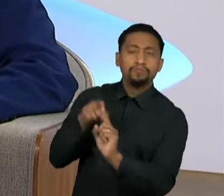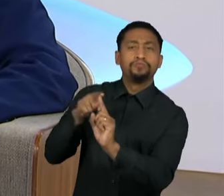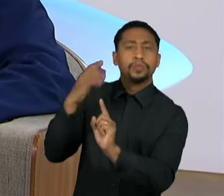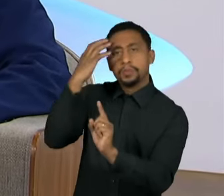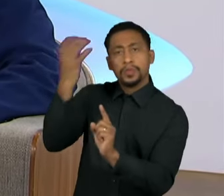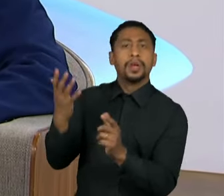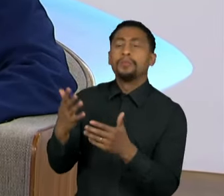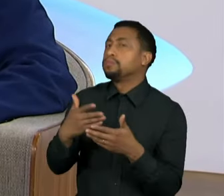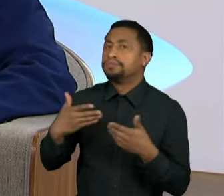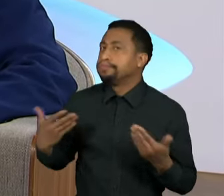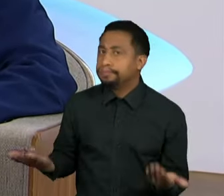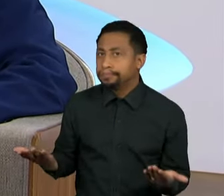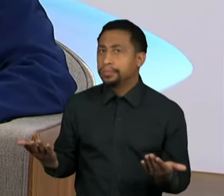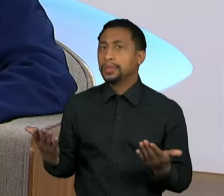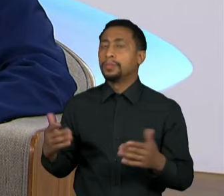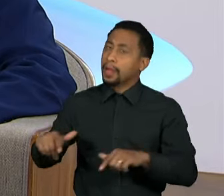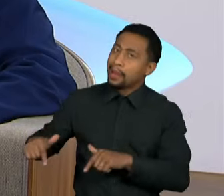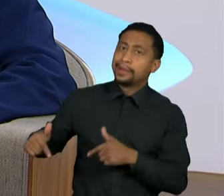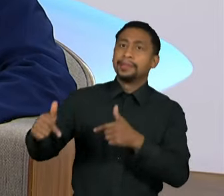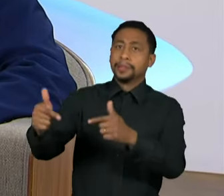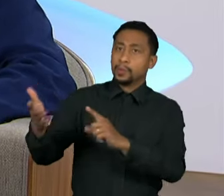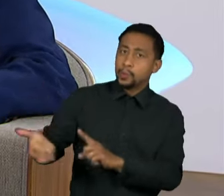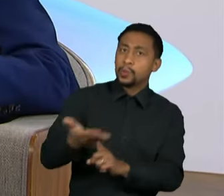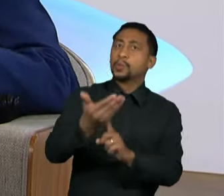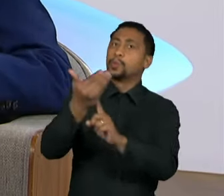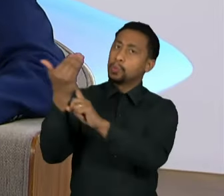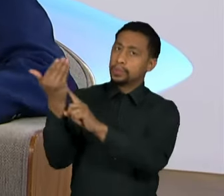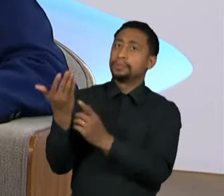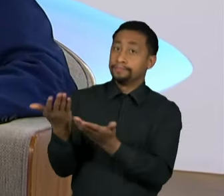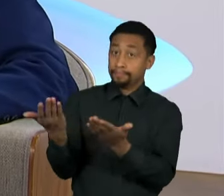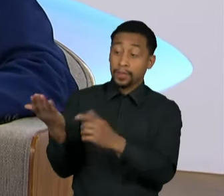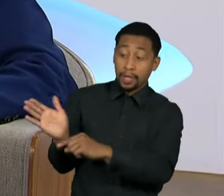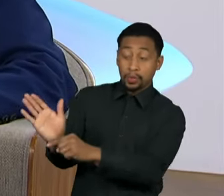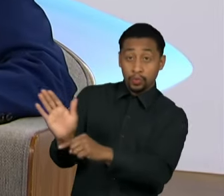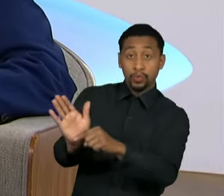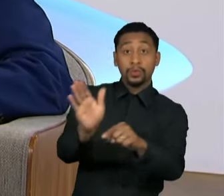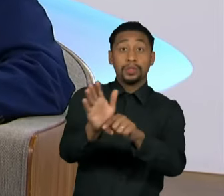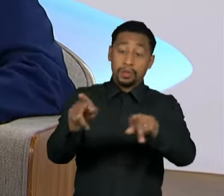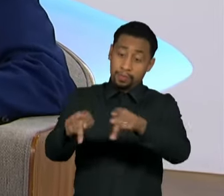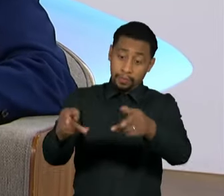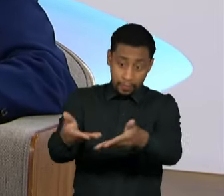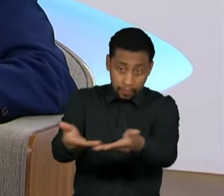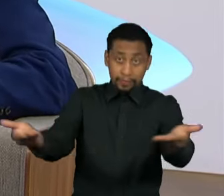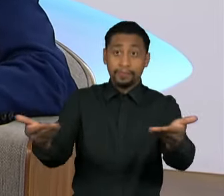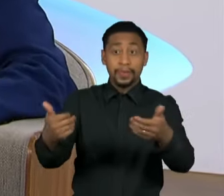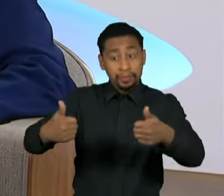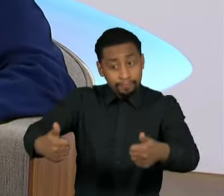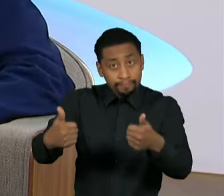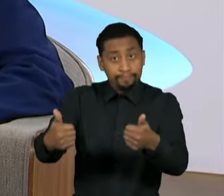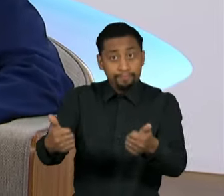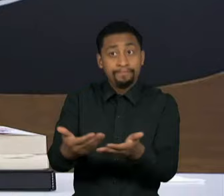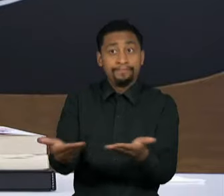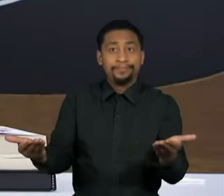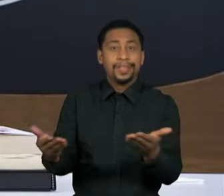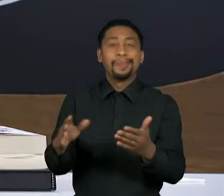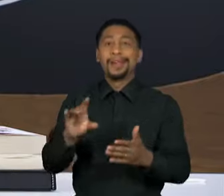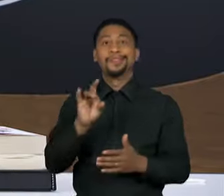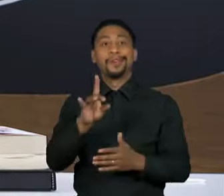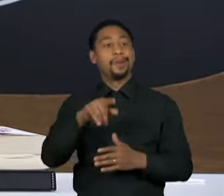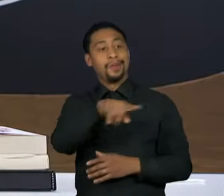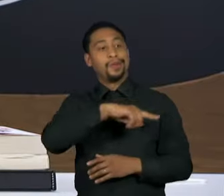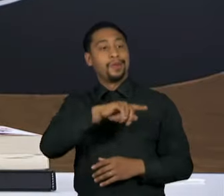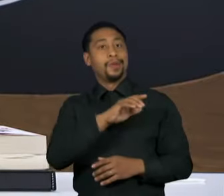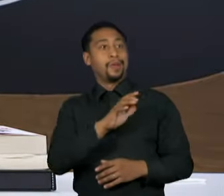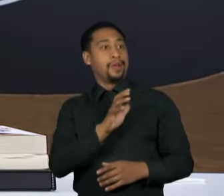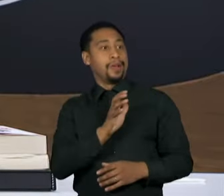of artificial intelligence and technology so that it serves the public good rather than simply enriches private investors.